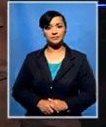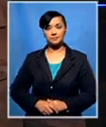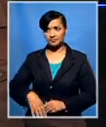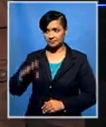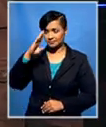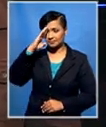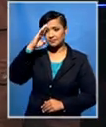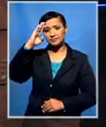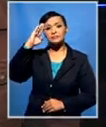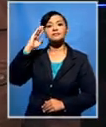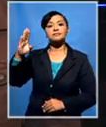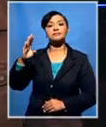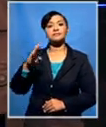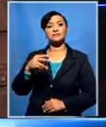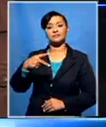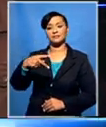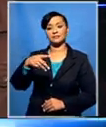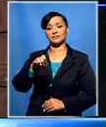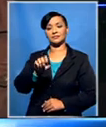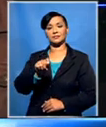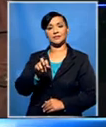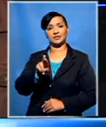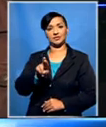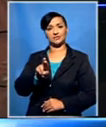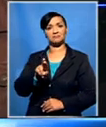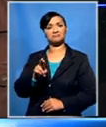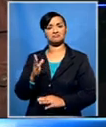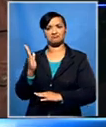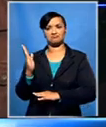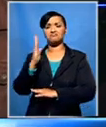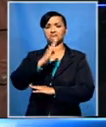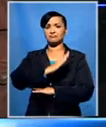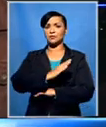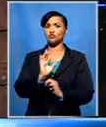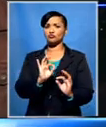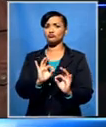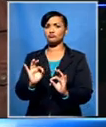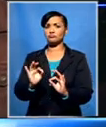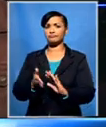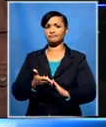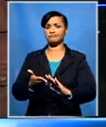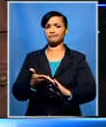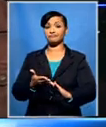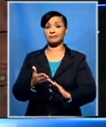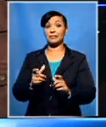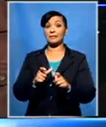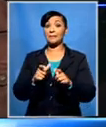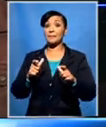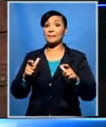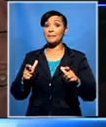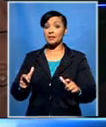Good evening, Peter. Certainly a lot of developments throughout the day, and perhaps the biggest one, the fact that